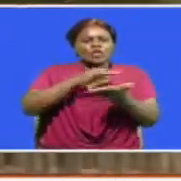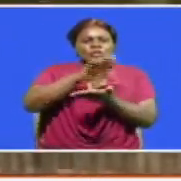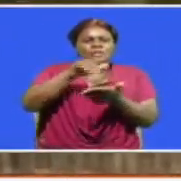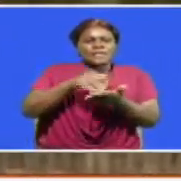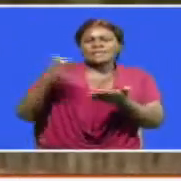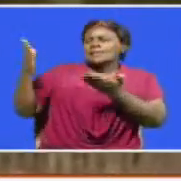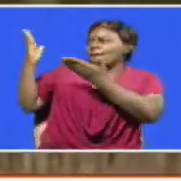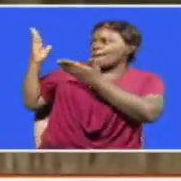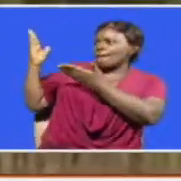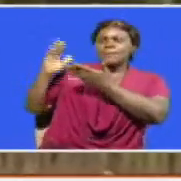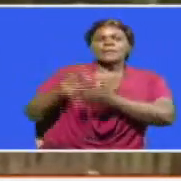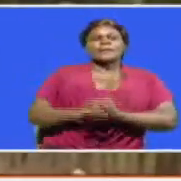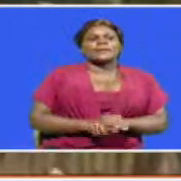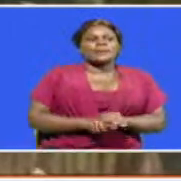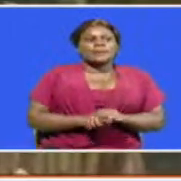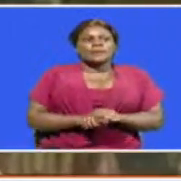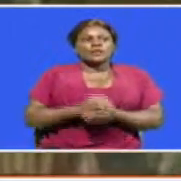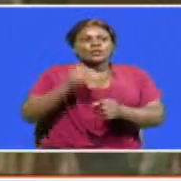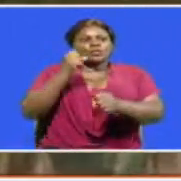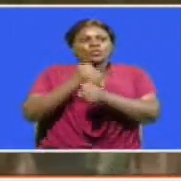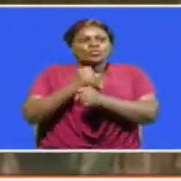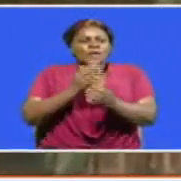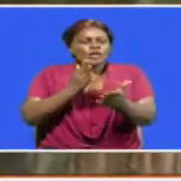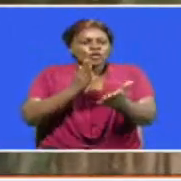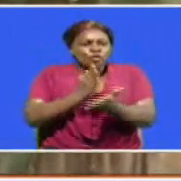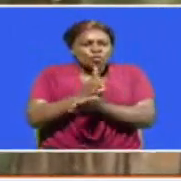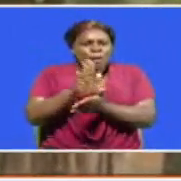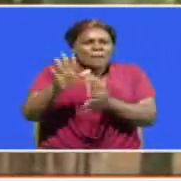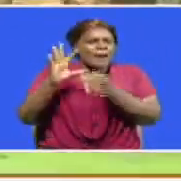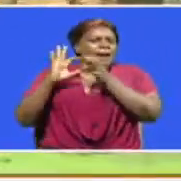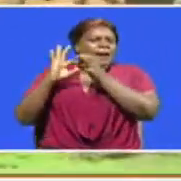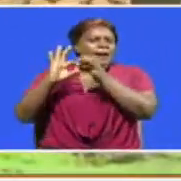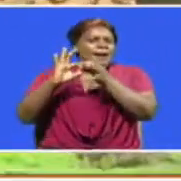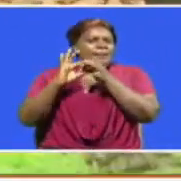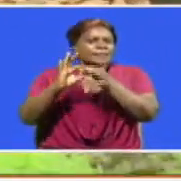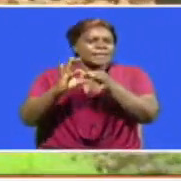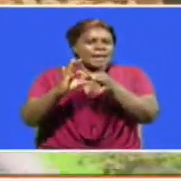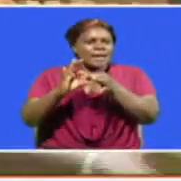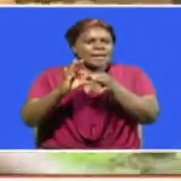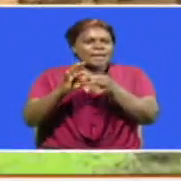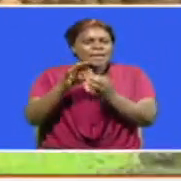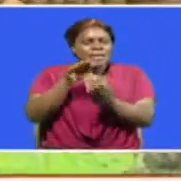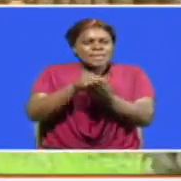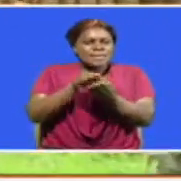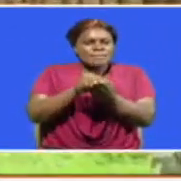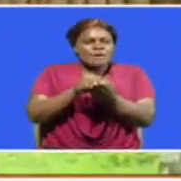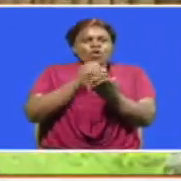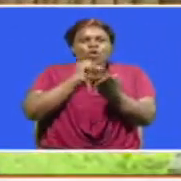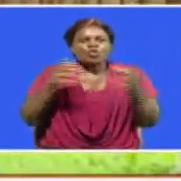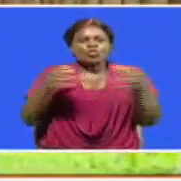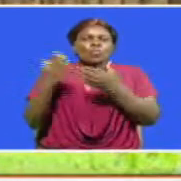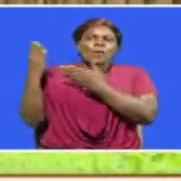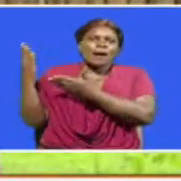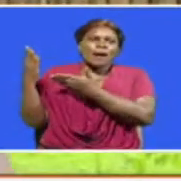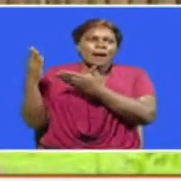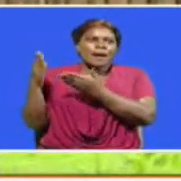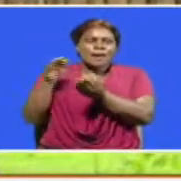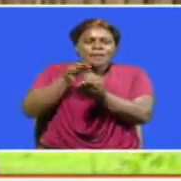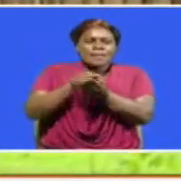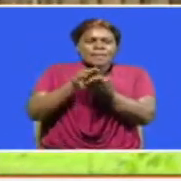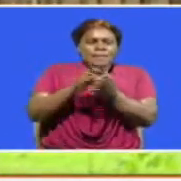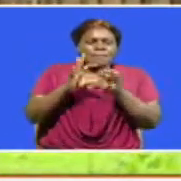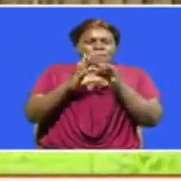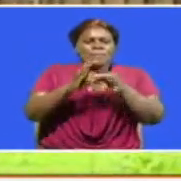at Labot to ensure that their council of elders are now residing here and keep their